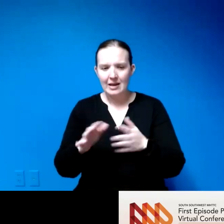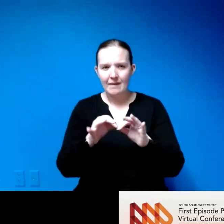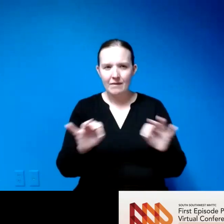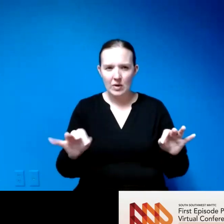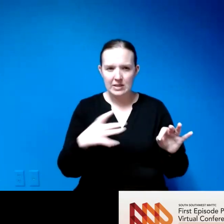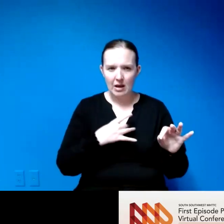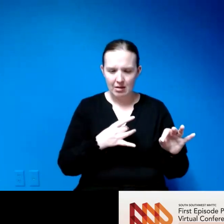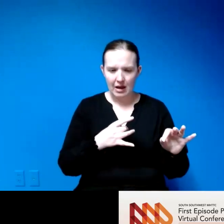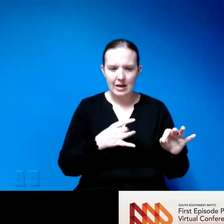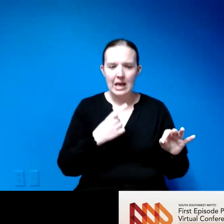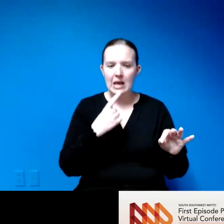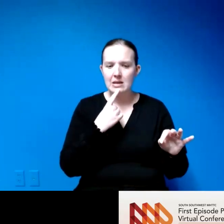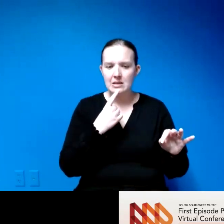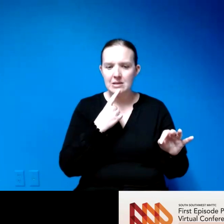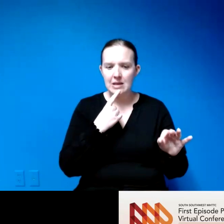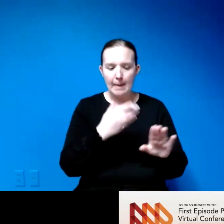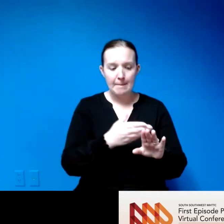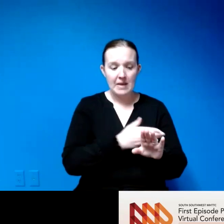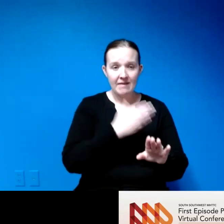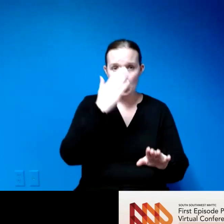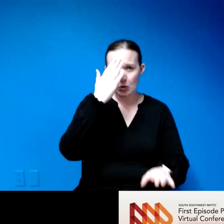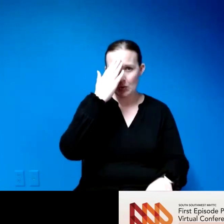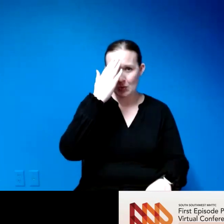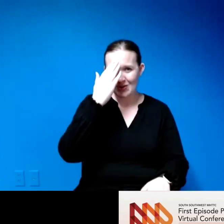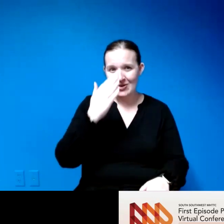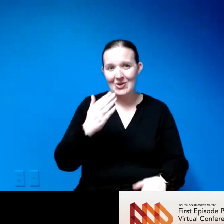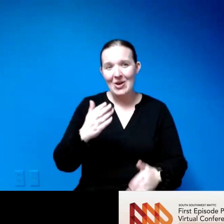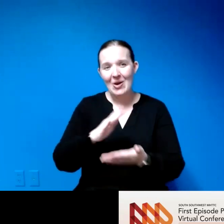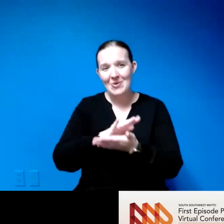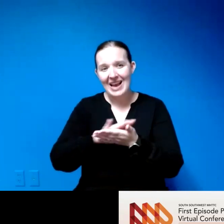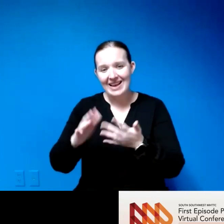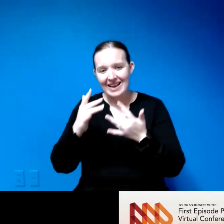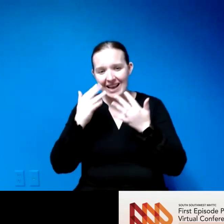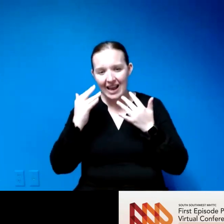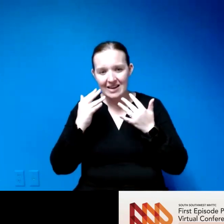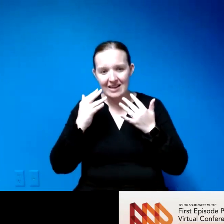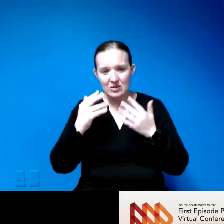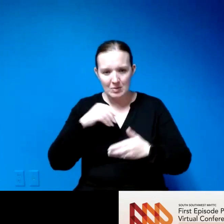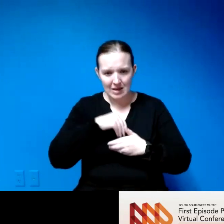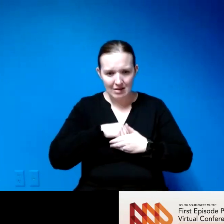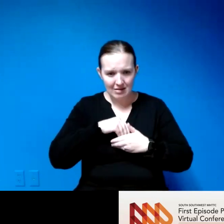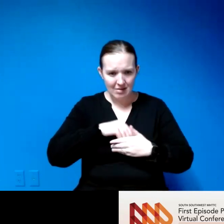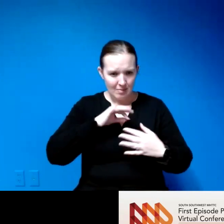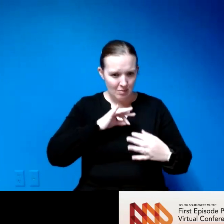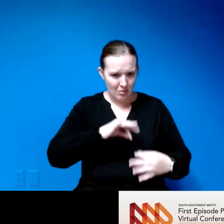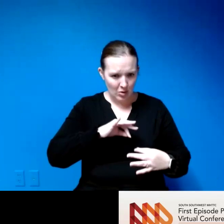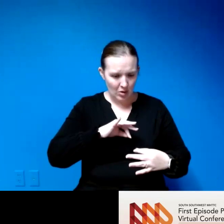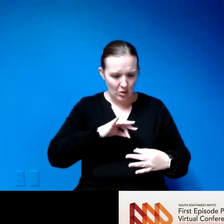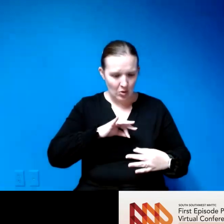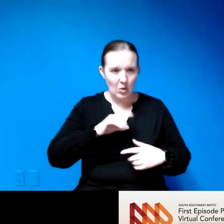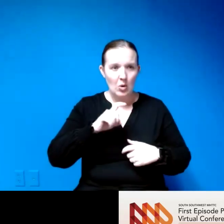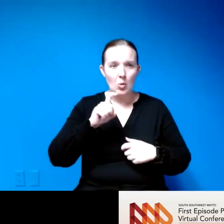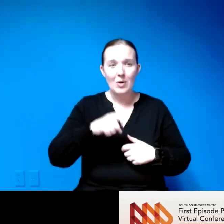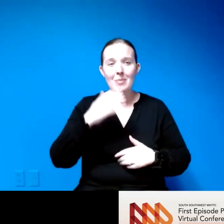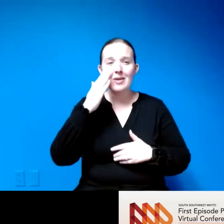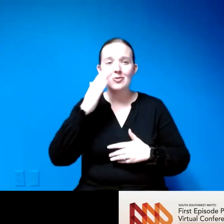says, before you know kindness as the deepest thing inside, you must know sorrow